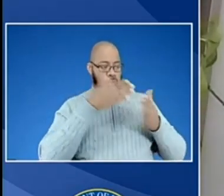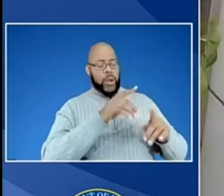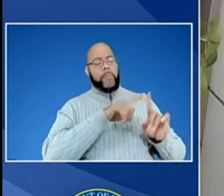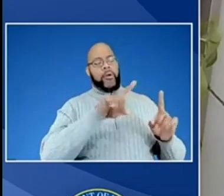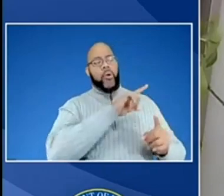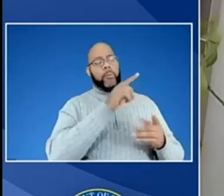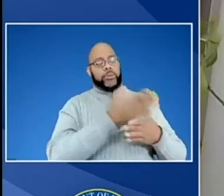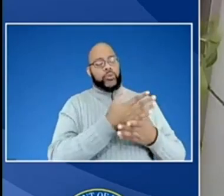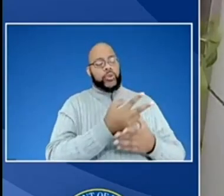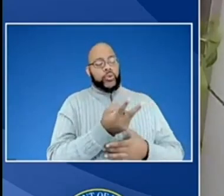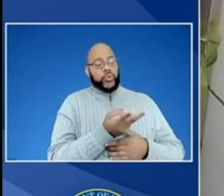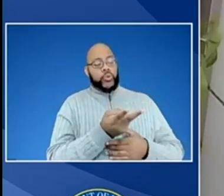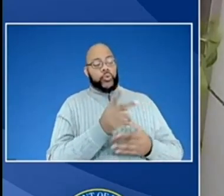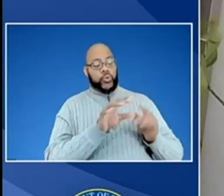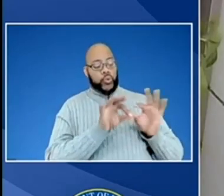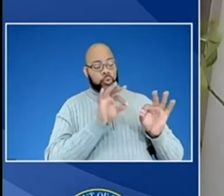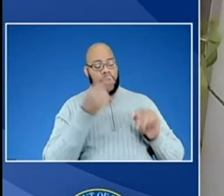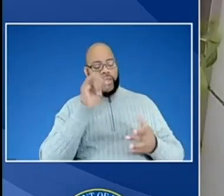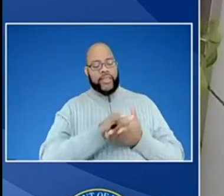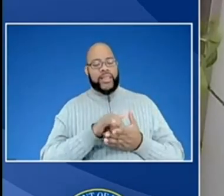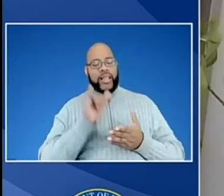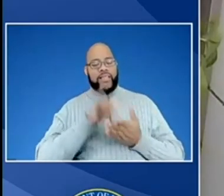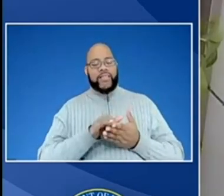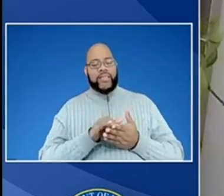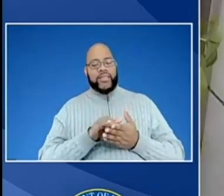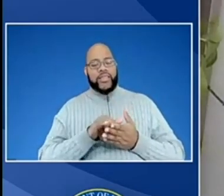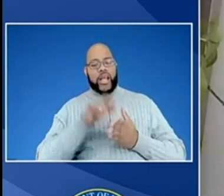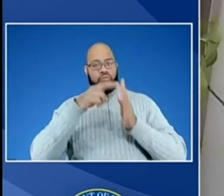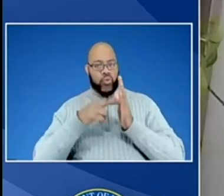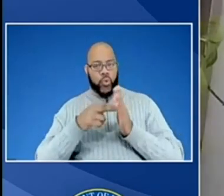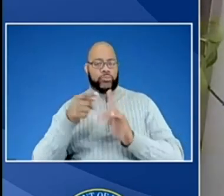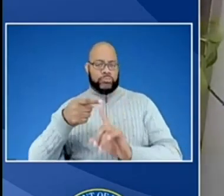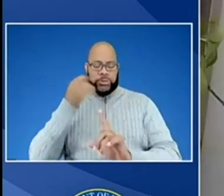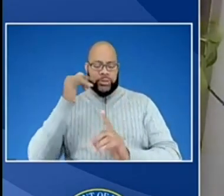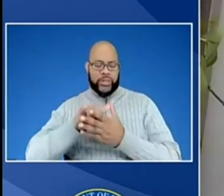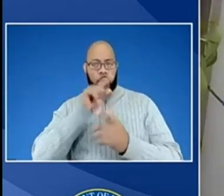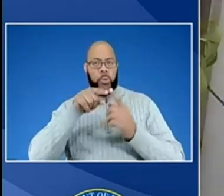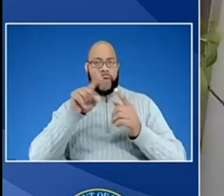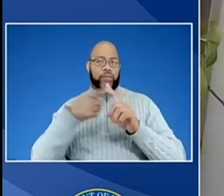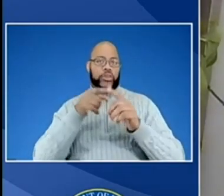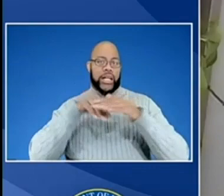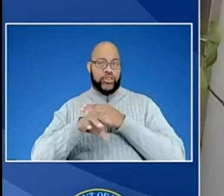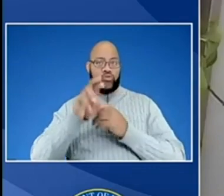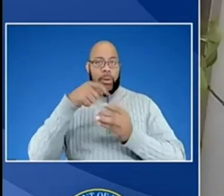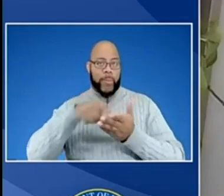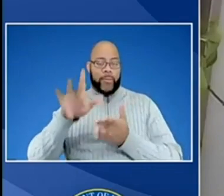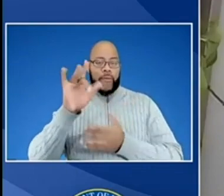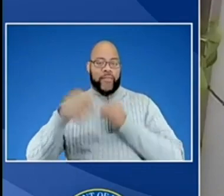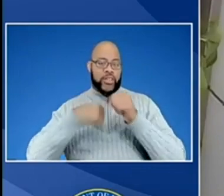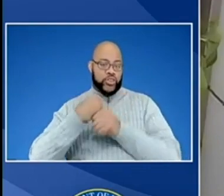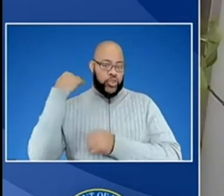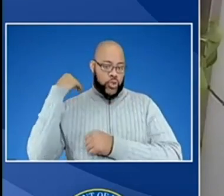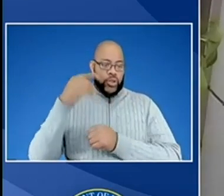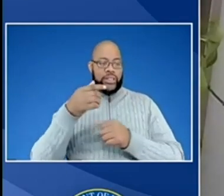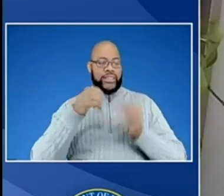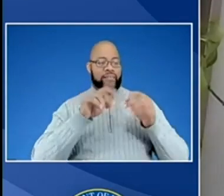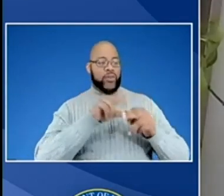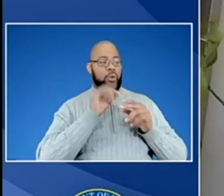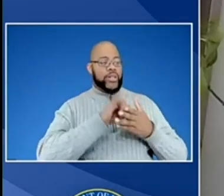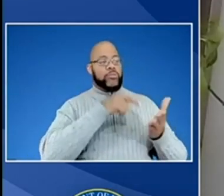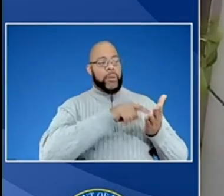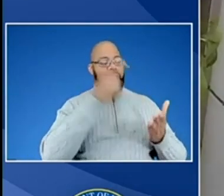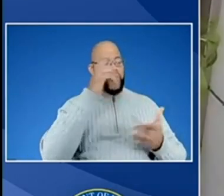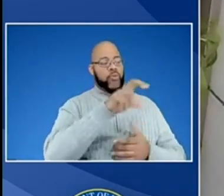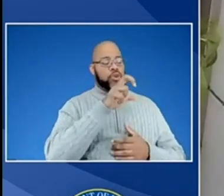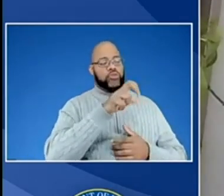between the two choices, I think that this reg sets out, which is a loan that first entered repayment 25 years ago versus a loan that has been in repayment for